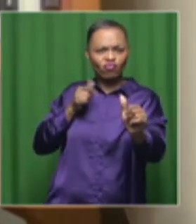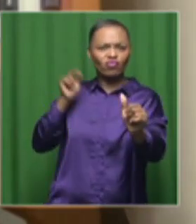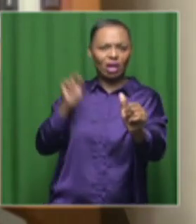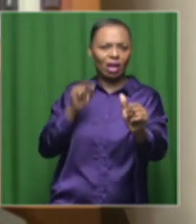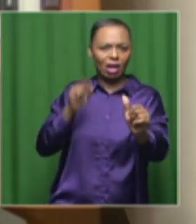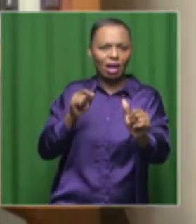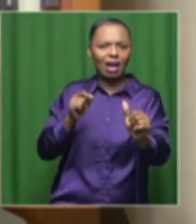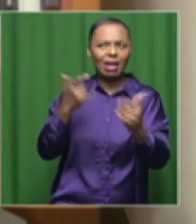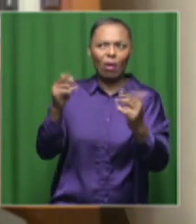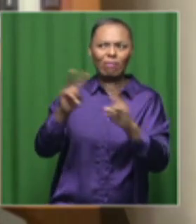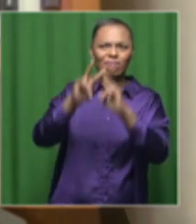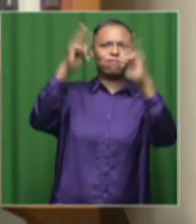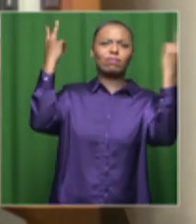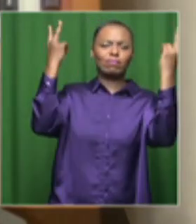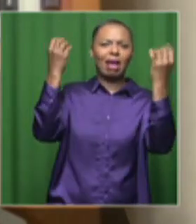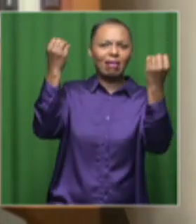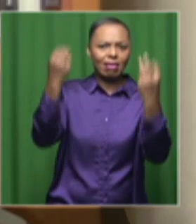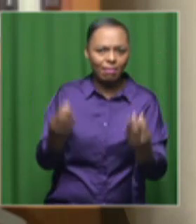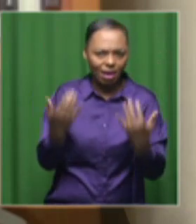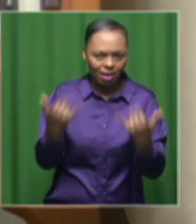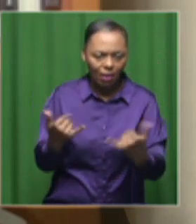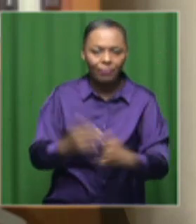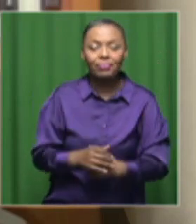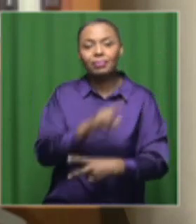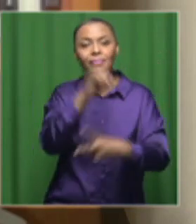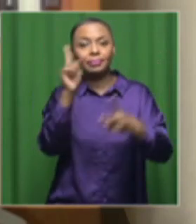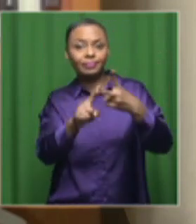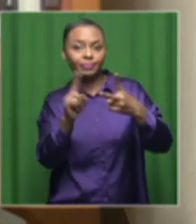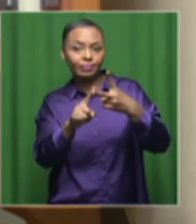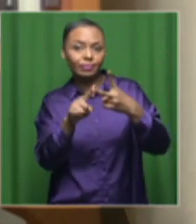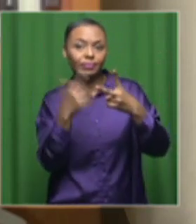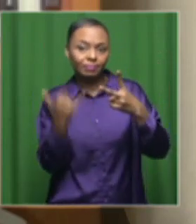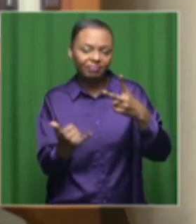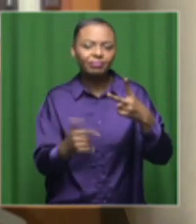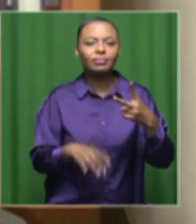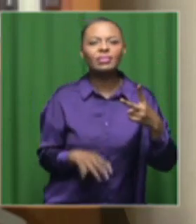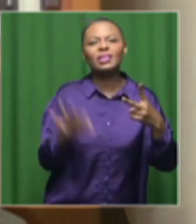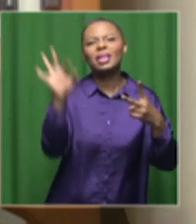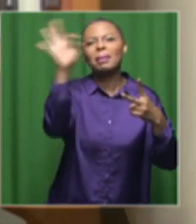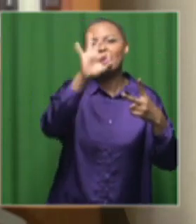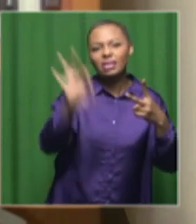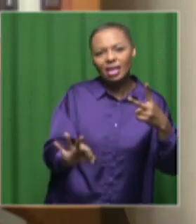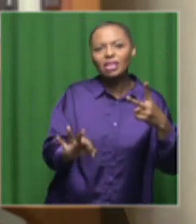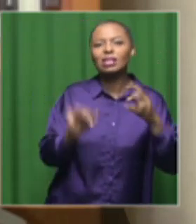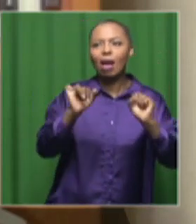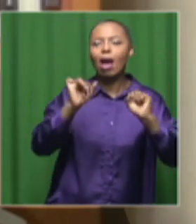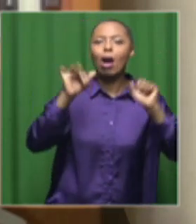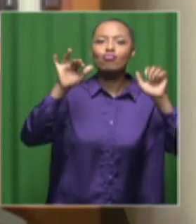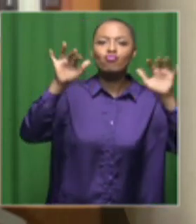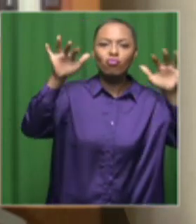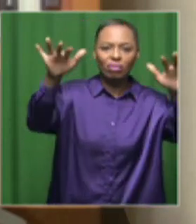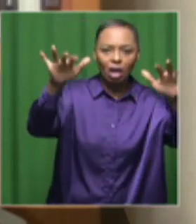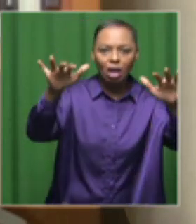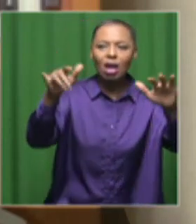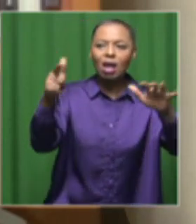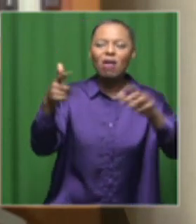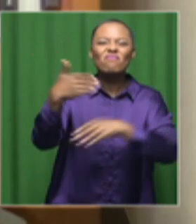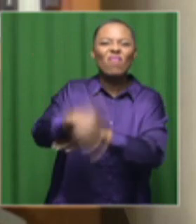numbers. That's first thing. Second thing, they show that the percentage of the population that are foreign